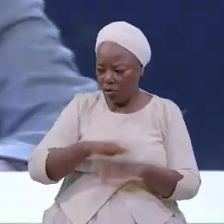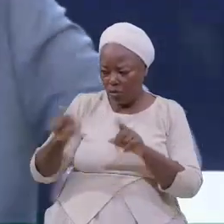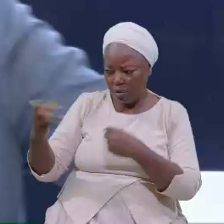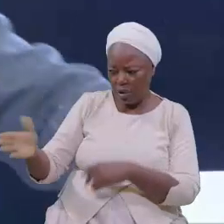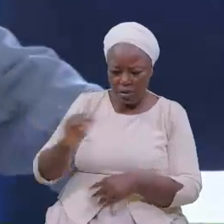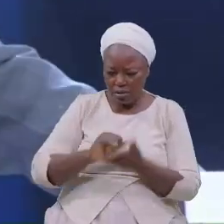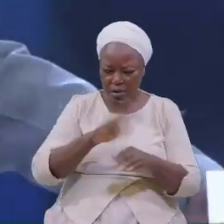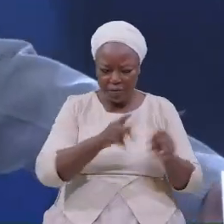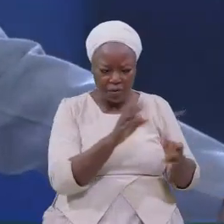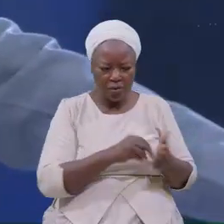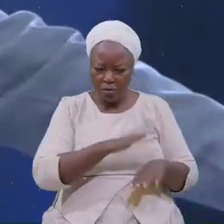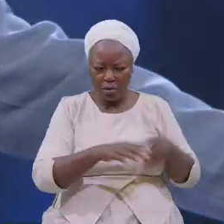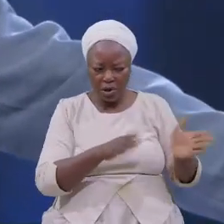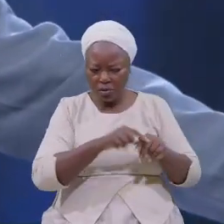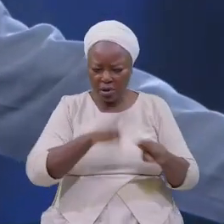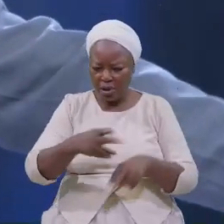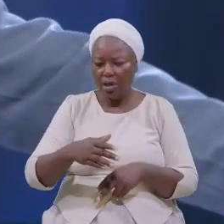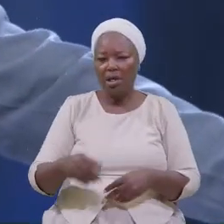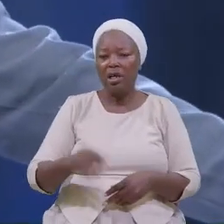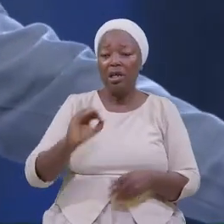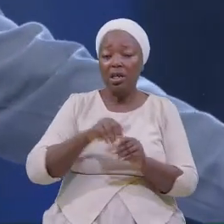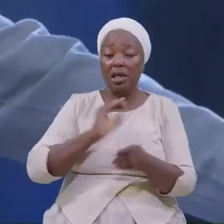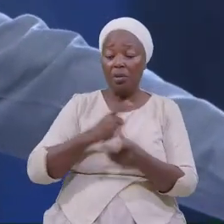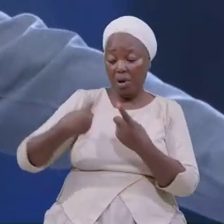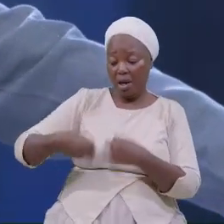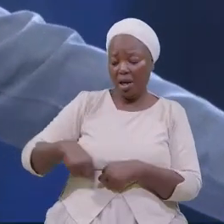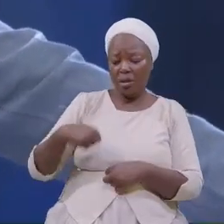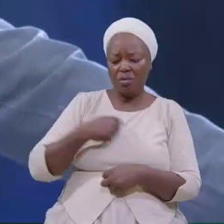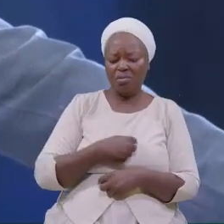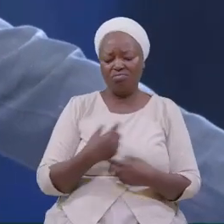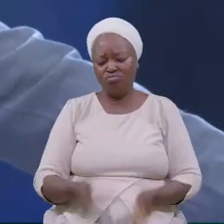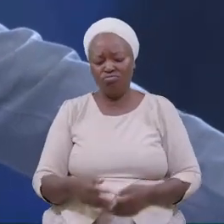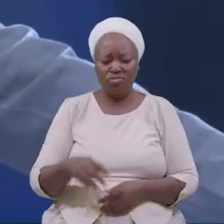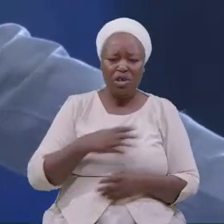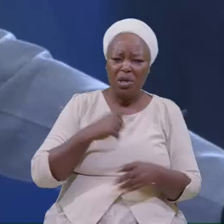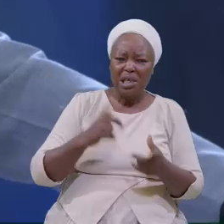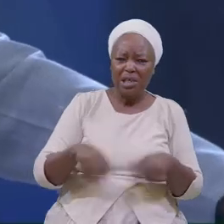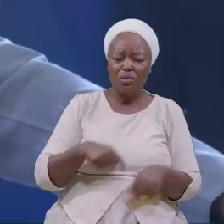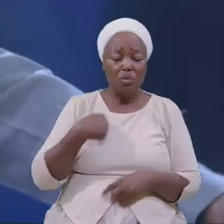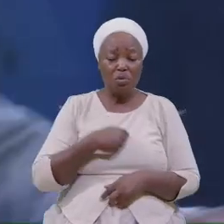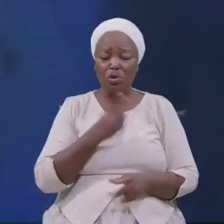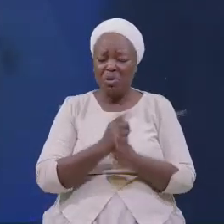your way, don't go there. In our heart, we didn't honor him. We hated him.